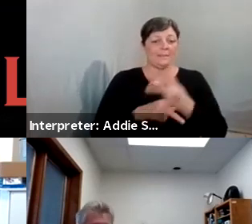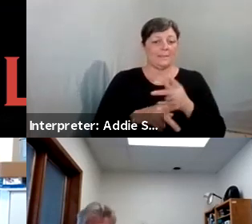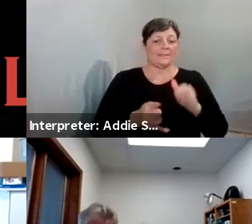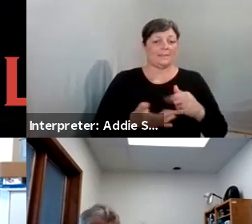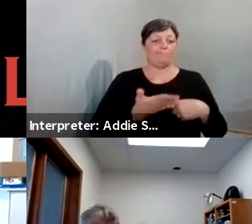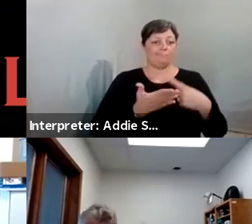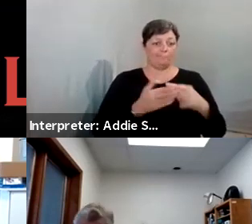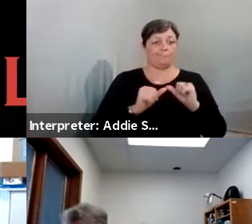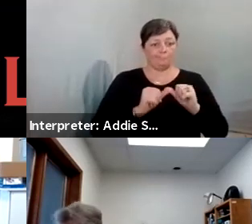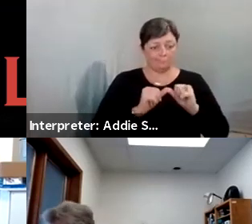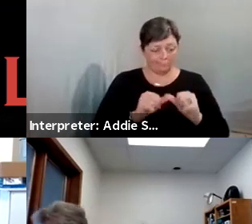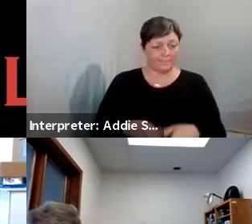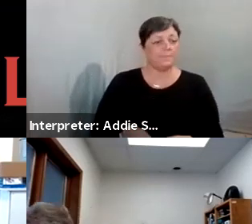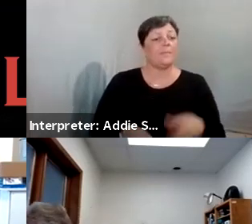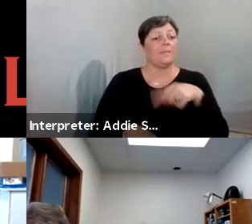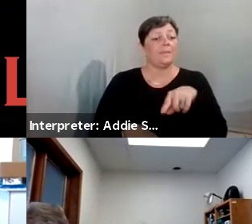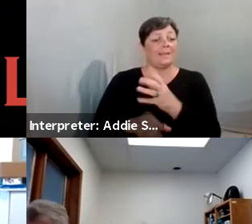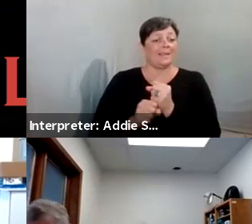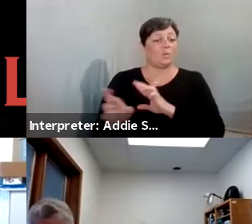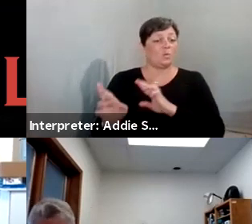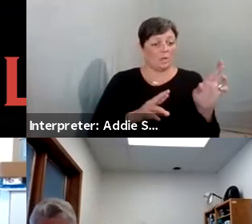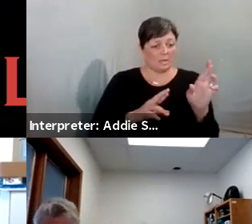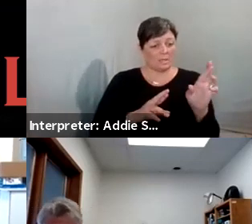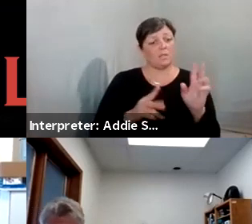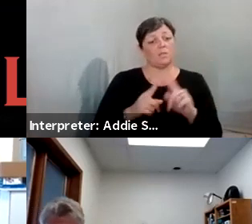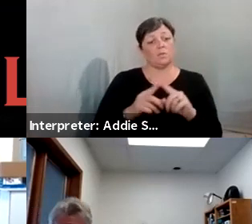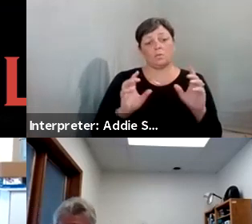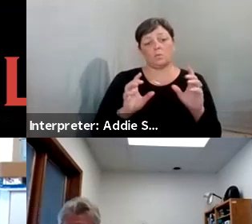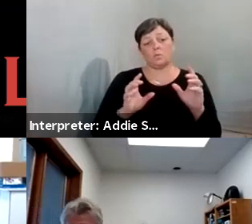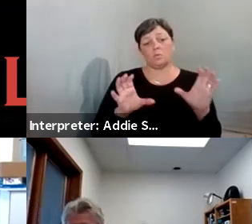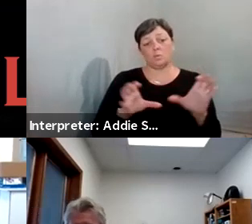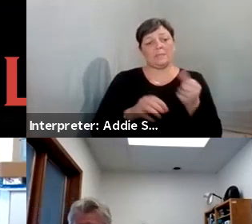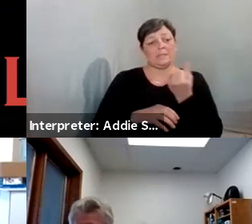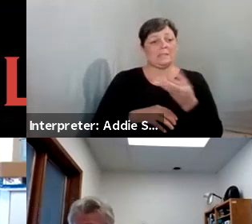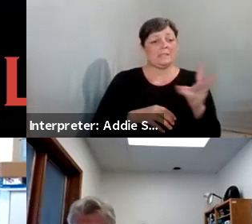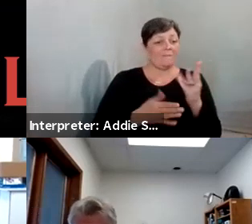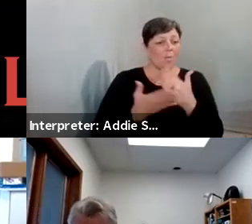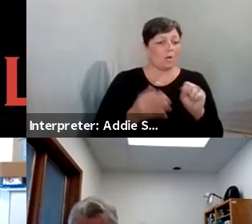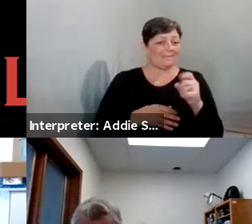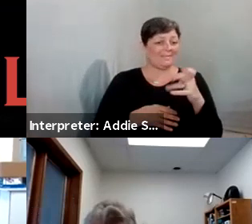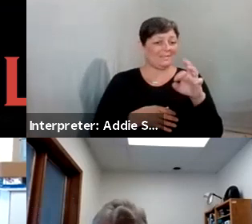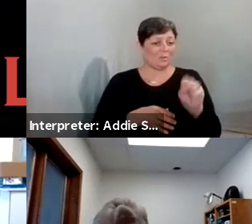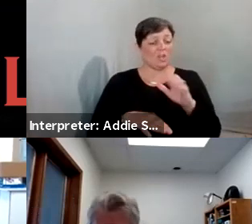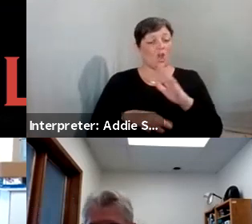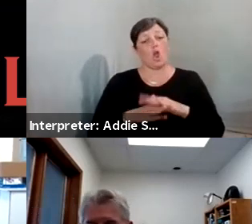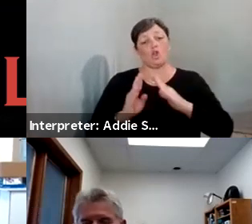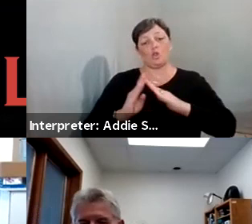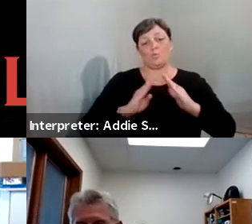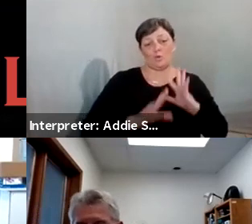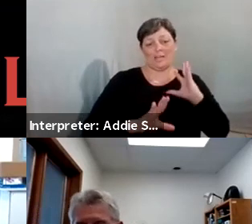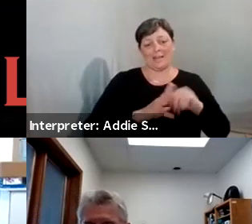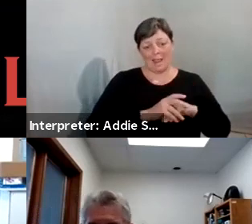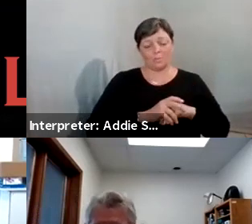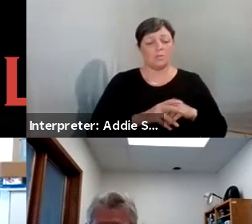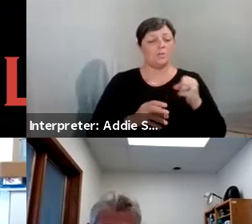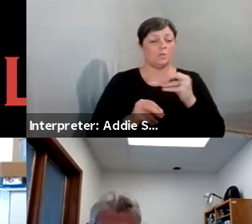conversation going. I know they are getting ready to do a several part series on community engagement as well. So make sure that you are hooked